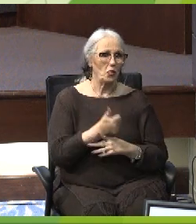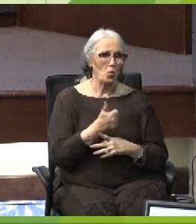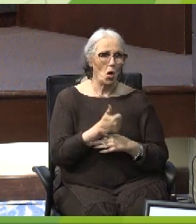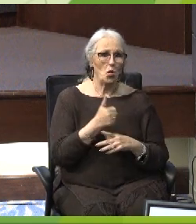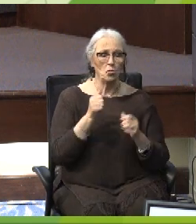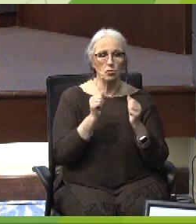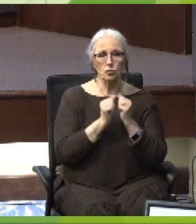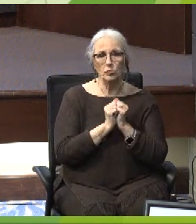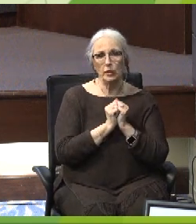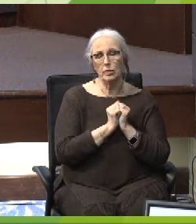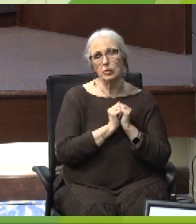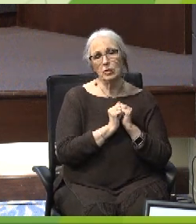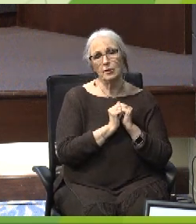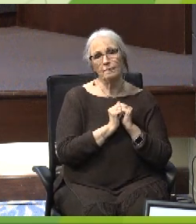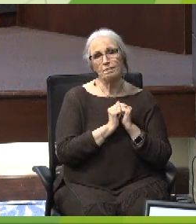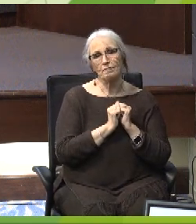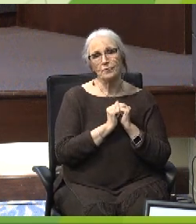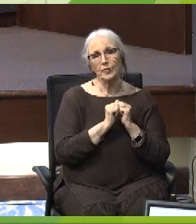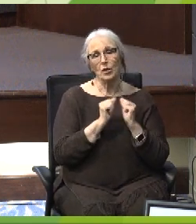with